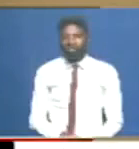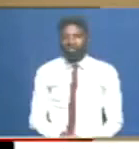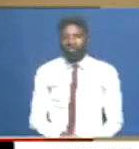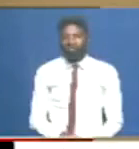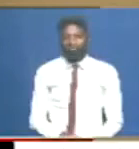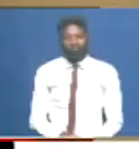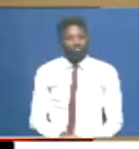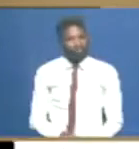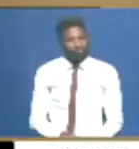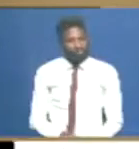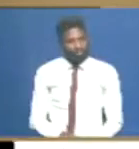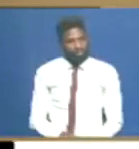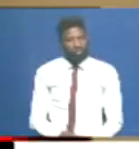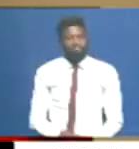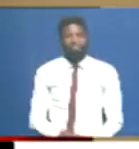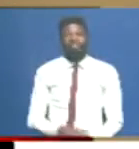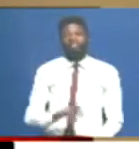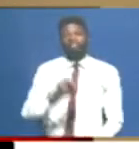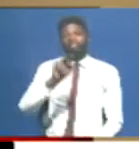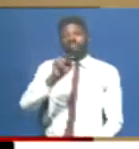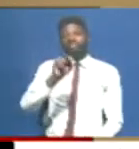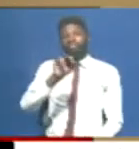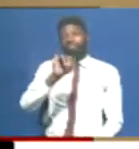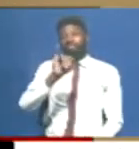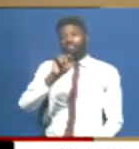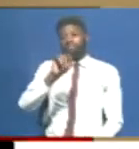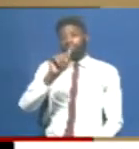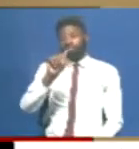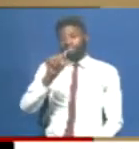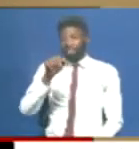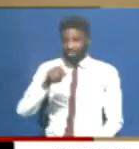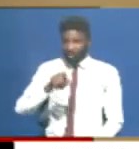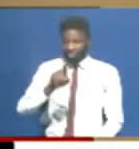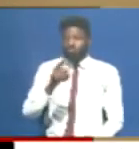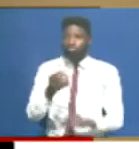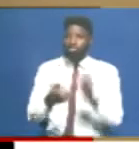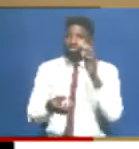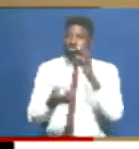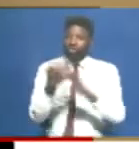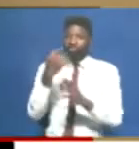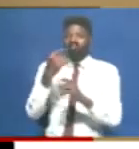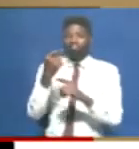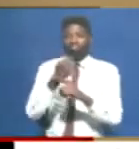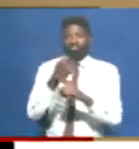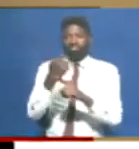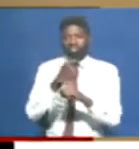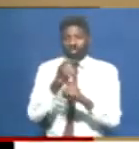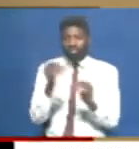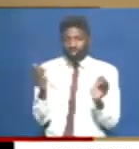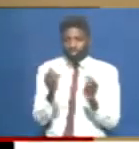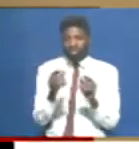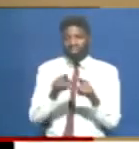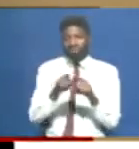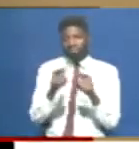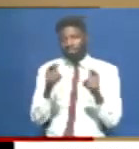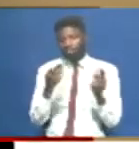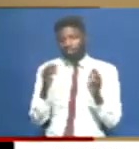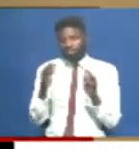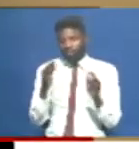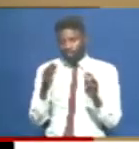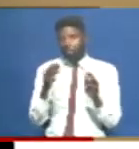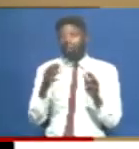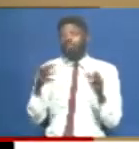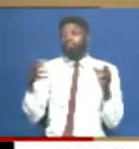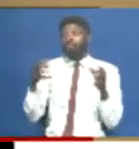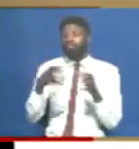Now, moving on, the National Industrial Training Authority has ramped up training of small and medium enterprises in the textile and apparel